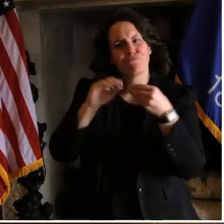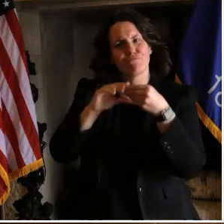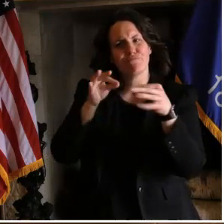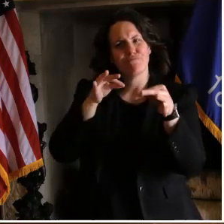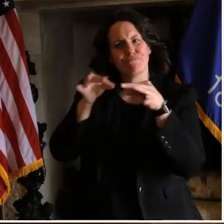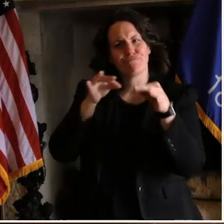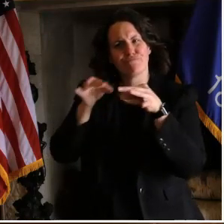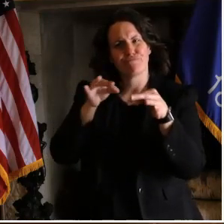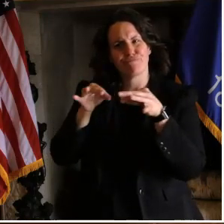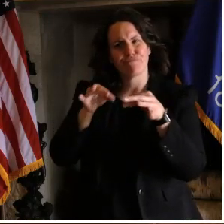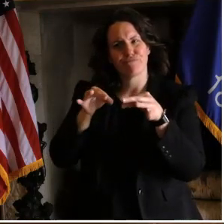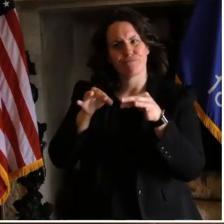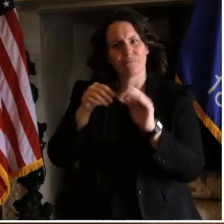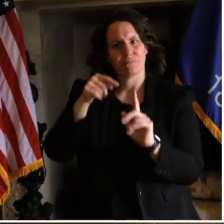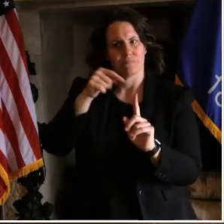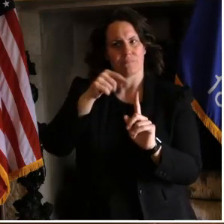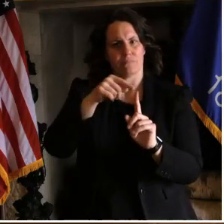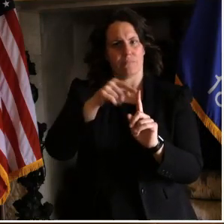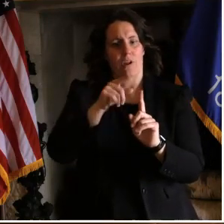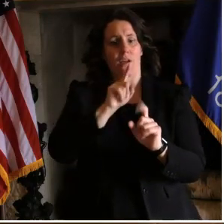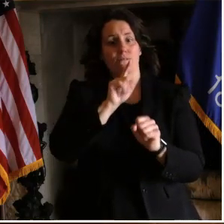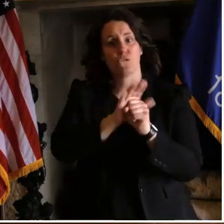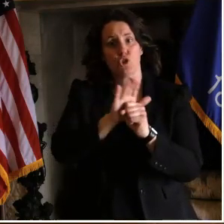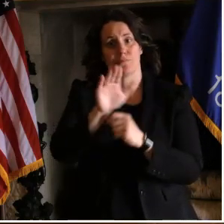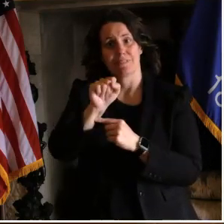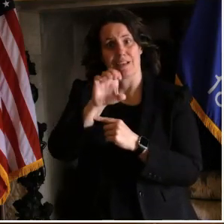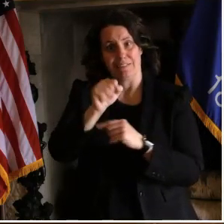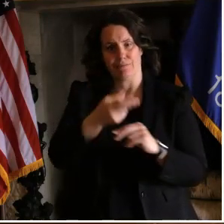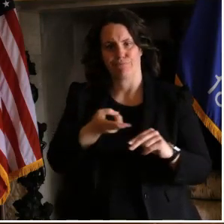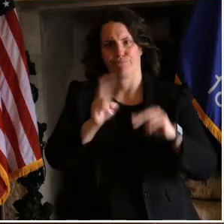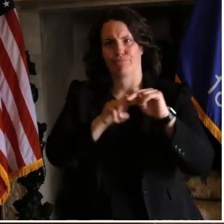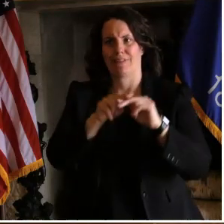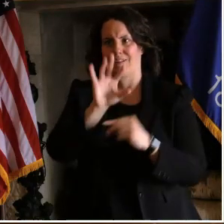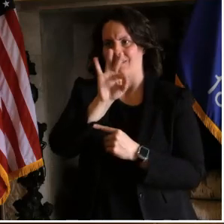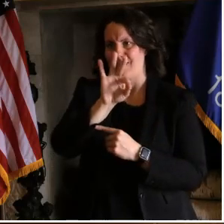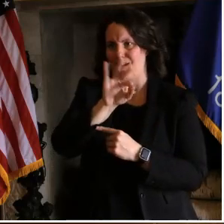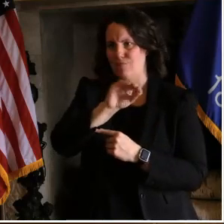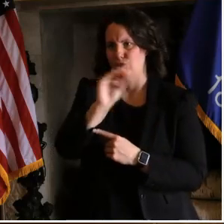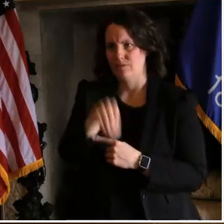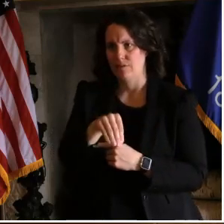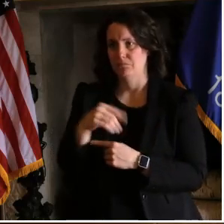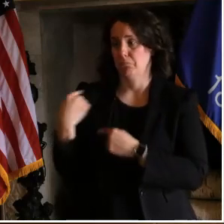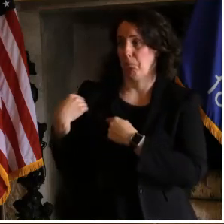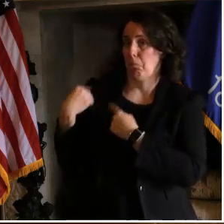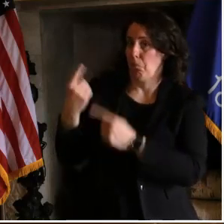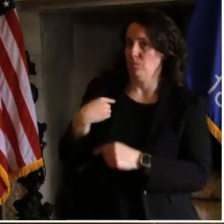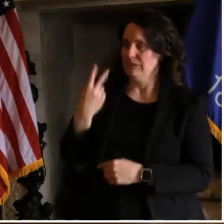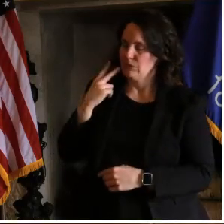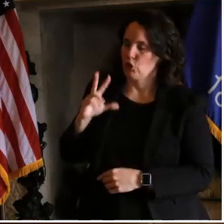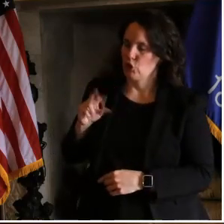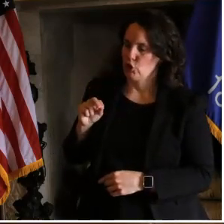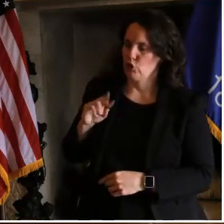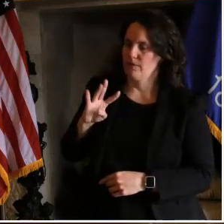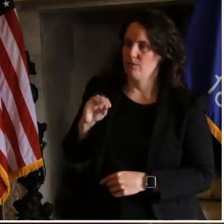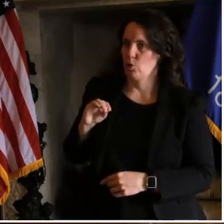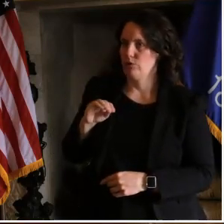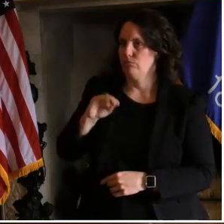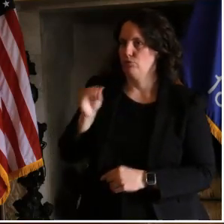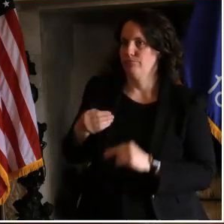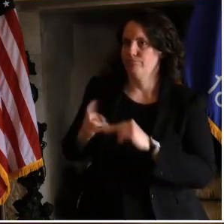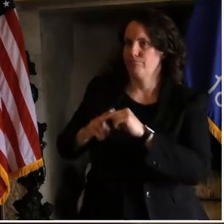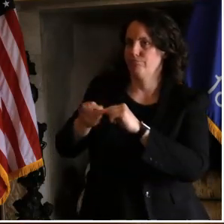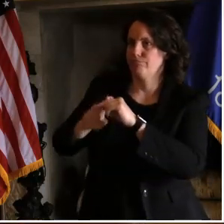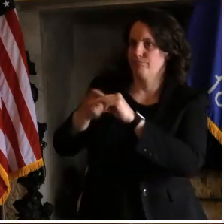about 9% today. We have been seeing between 30 and 40% increases daily. Is that a sign of testing issues,